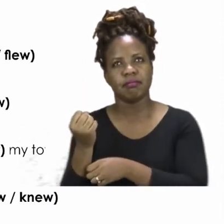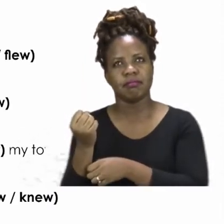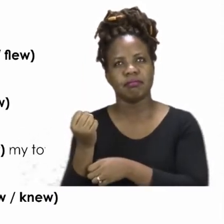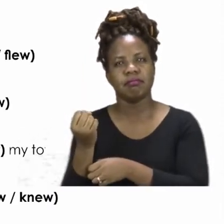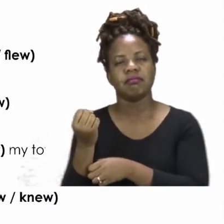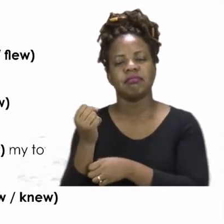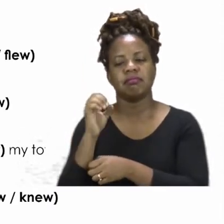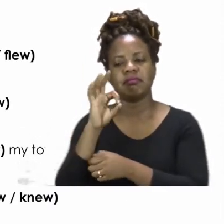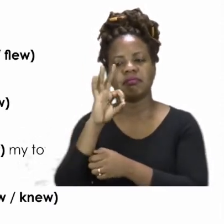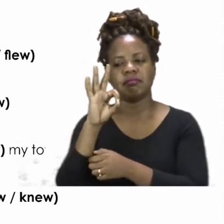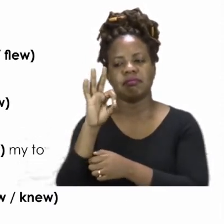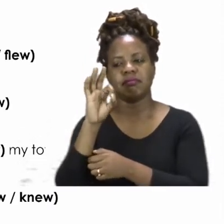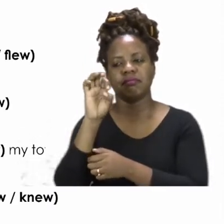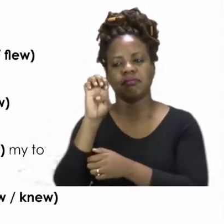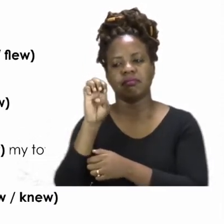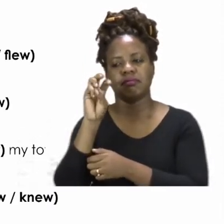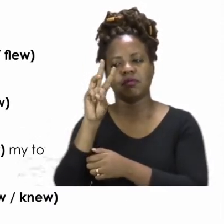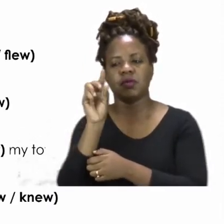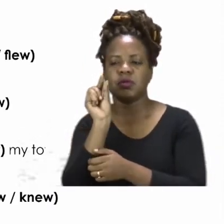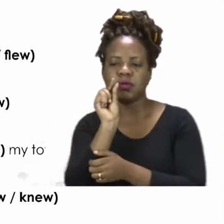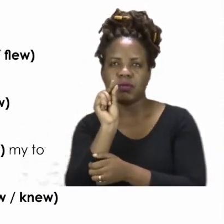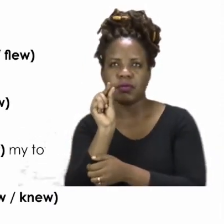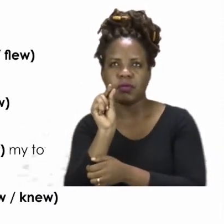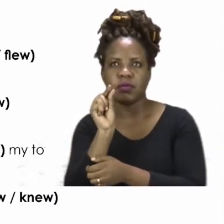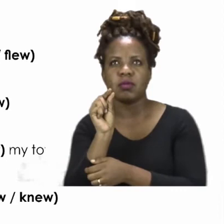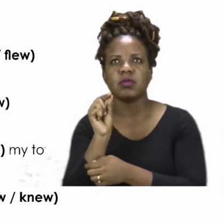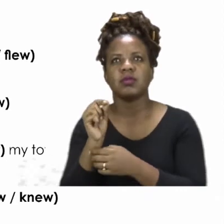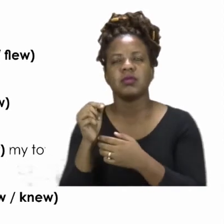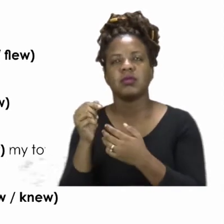few or new?